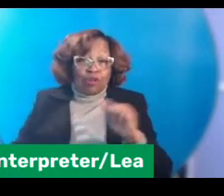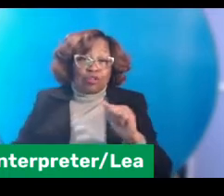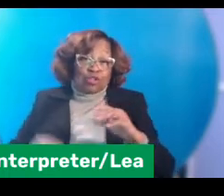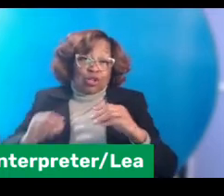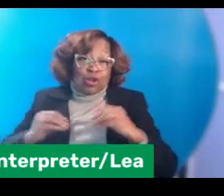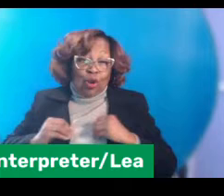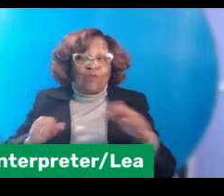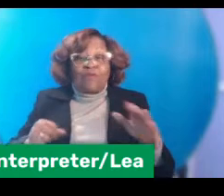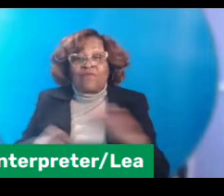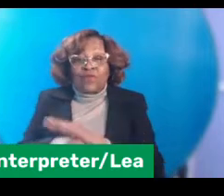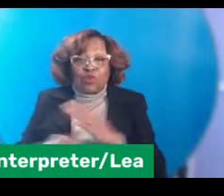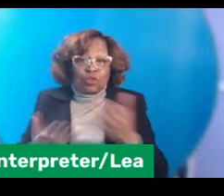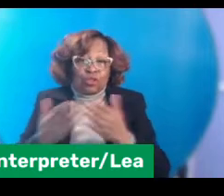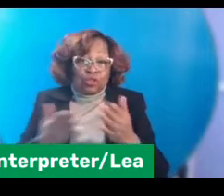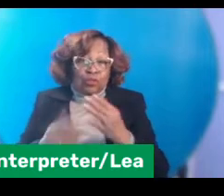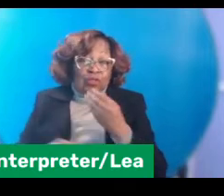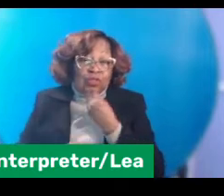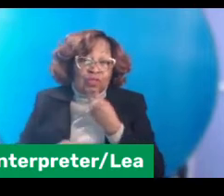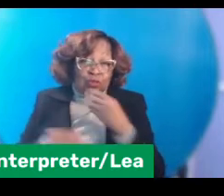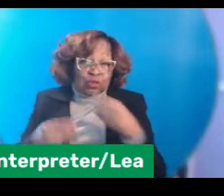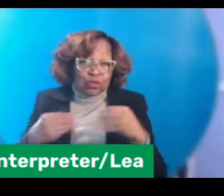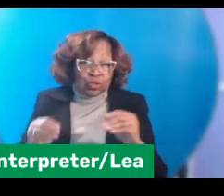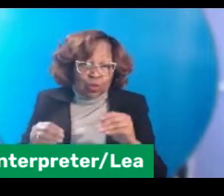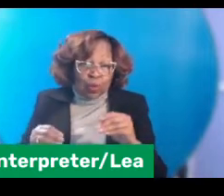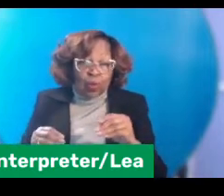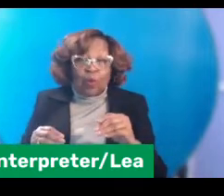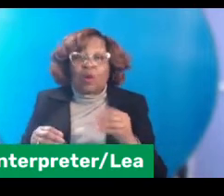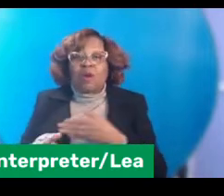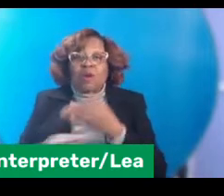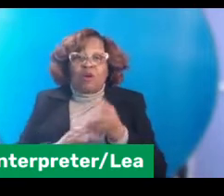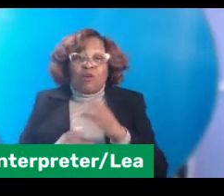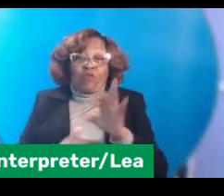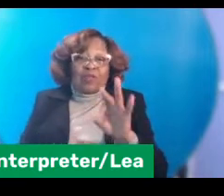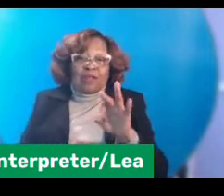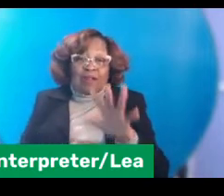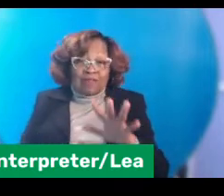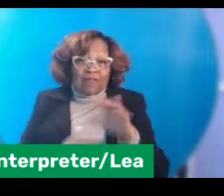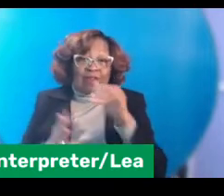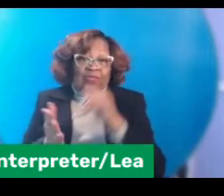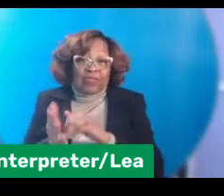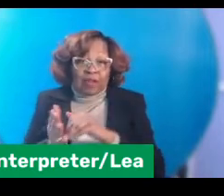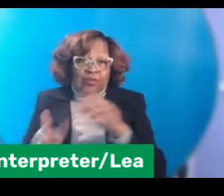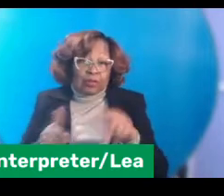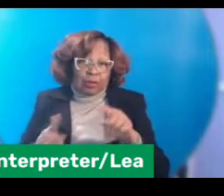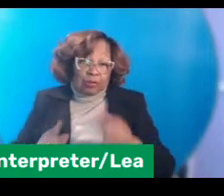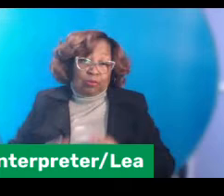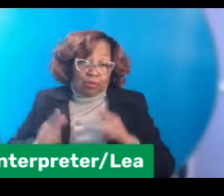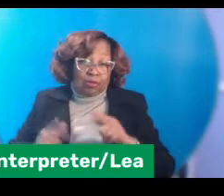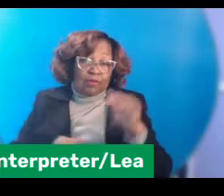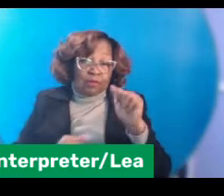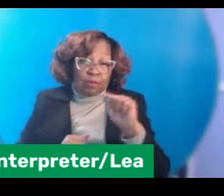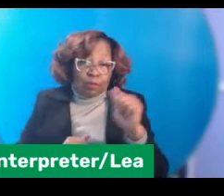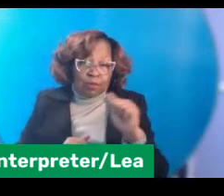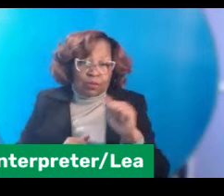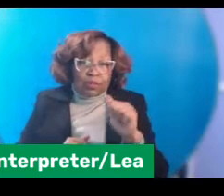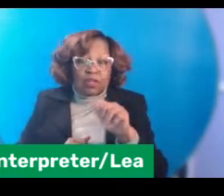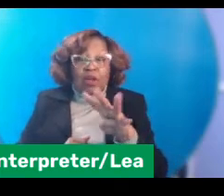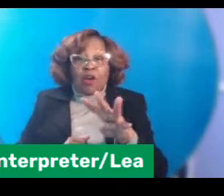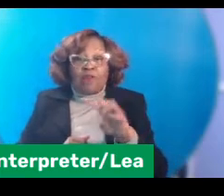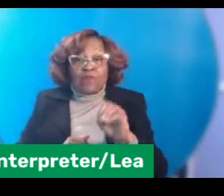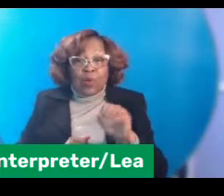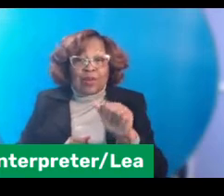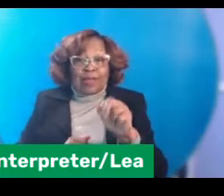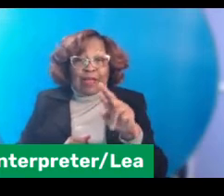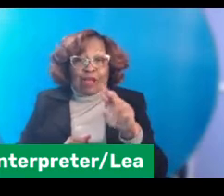full-service grocery store. Again, there are over 95,000 residents in Austin. 40 Acres